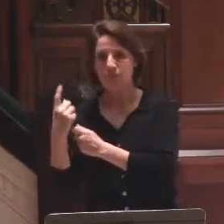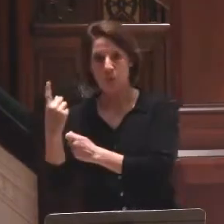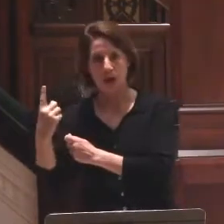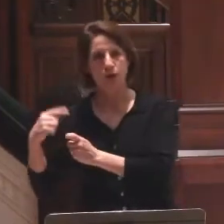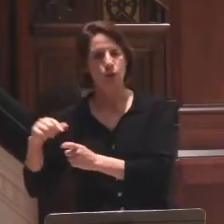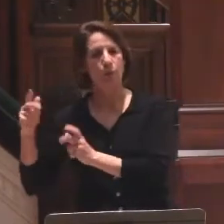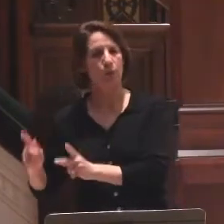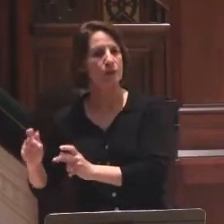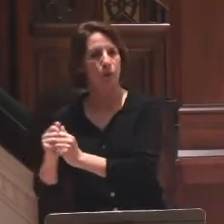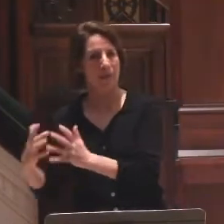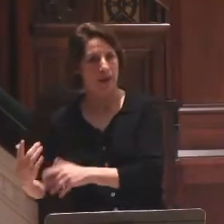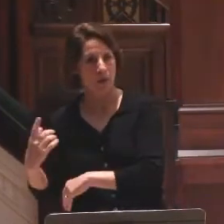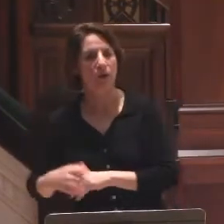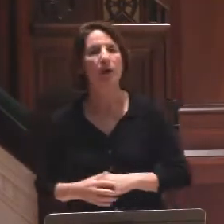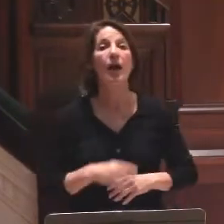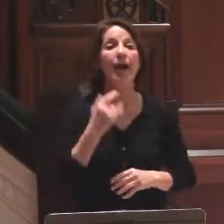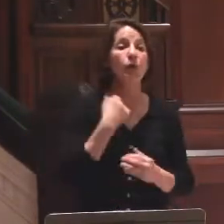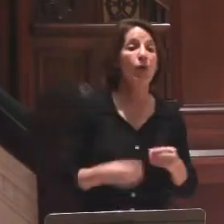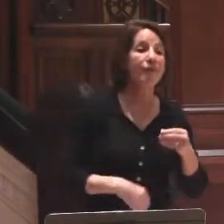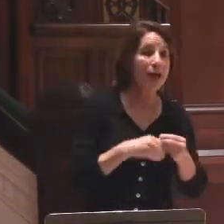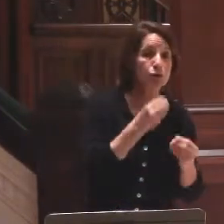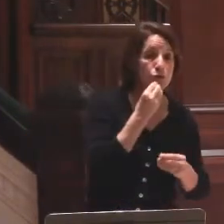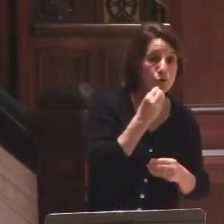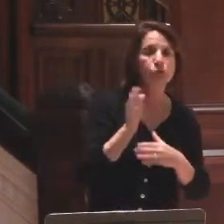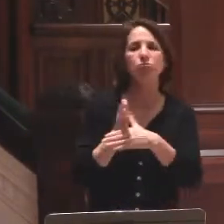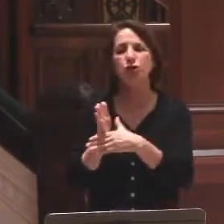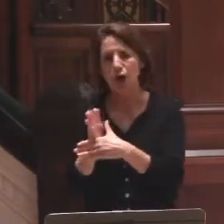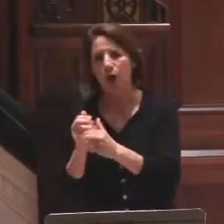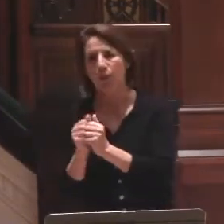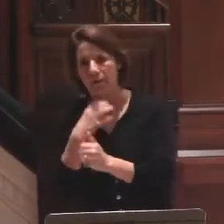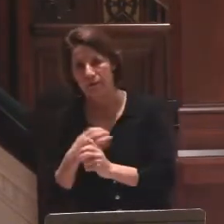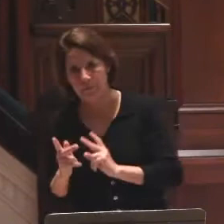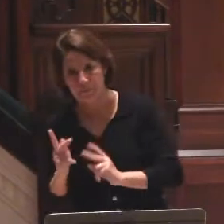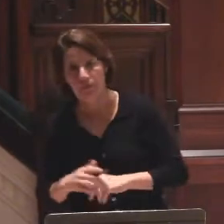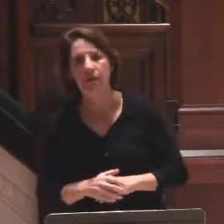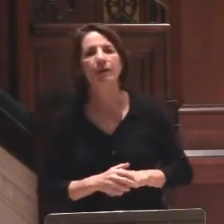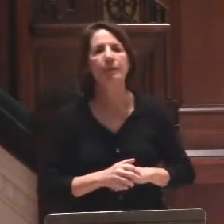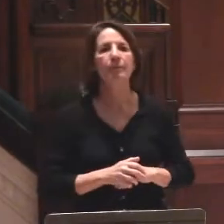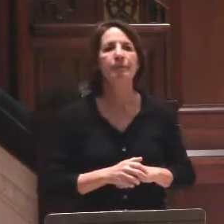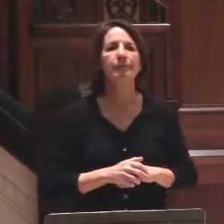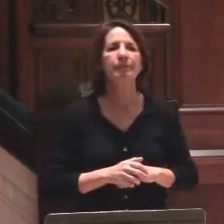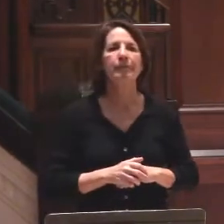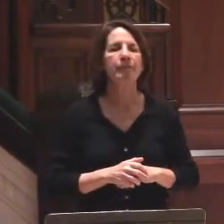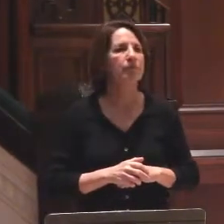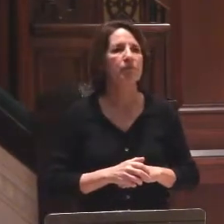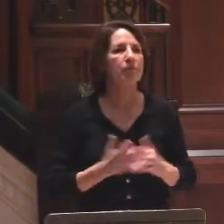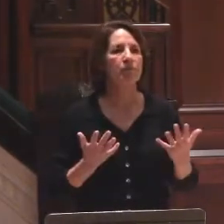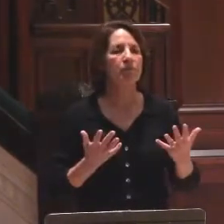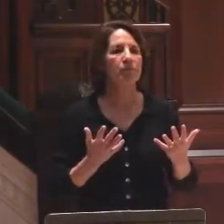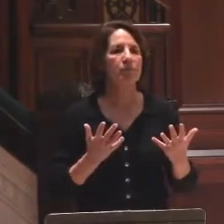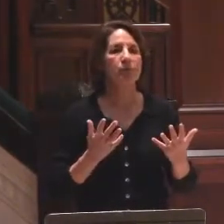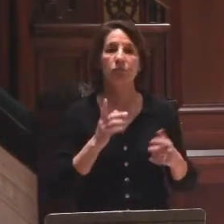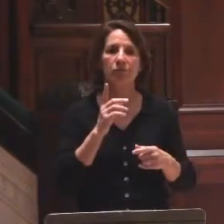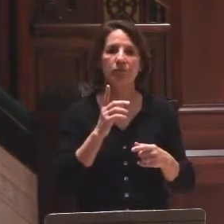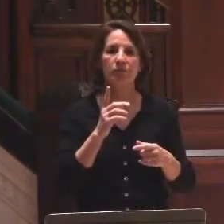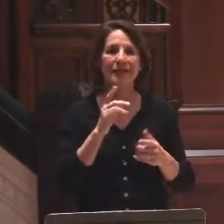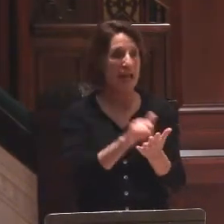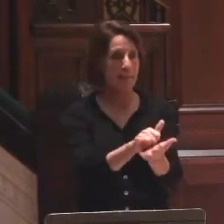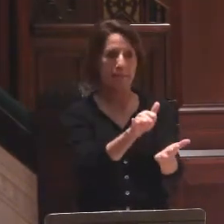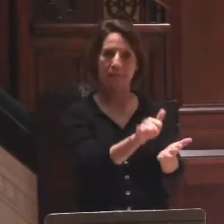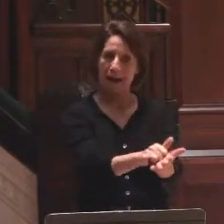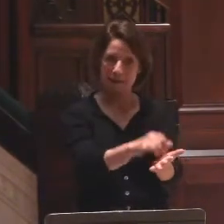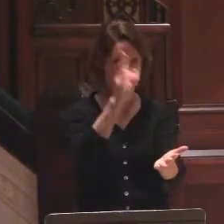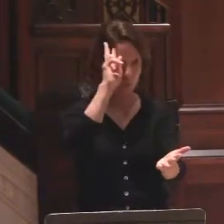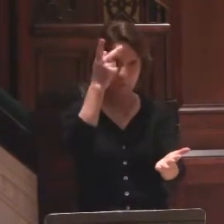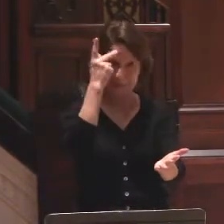coat. If you have extra food, share it with the hungry. This is impossible to misunderstand, isn't it?